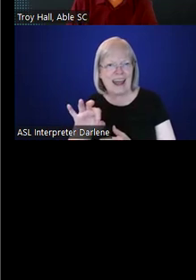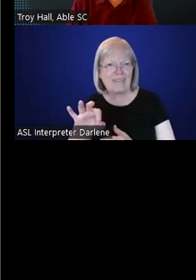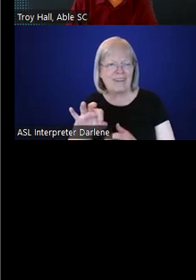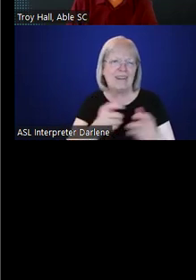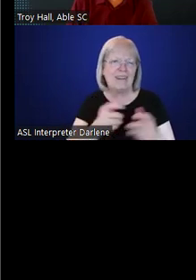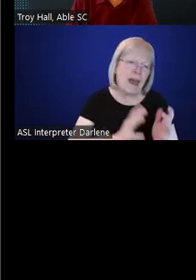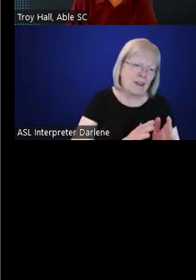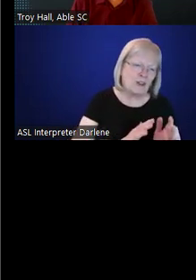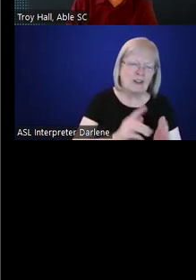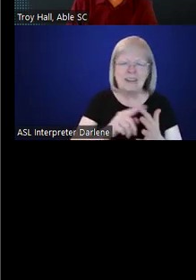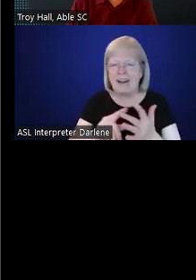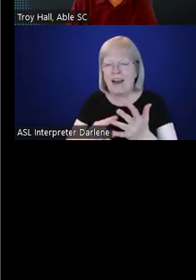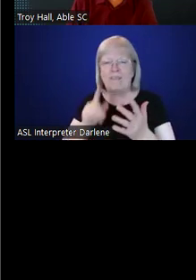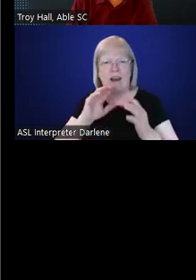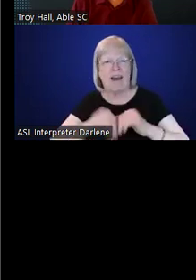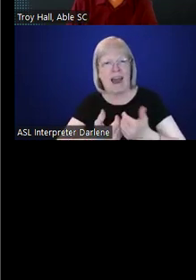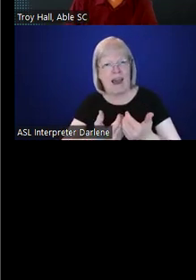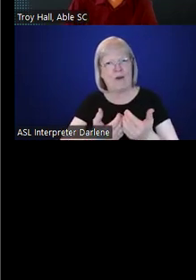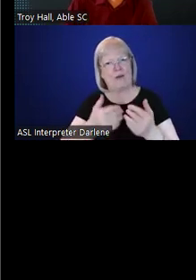all of these decisions that has to do with them.